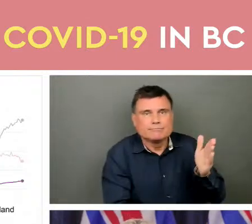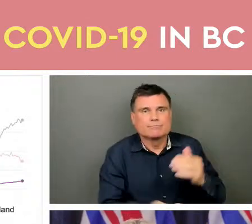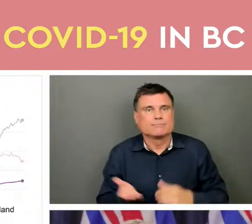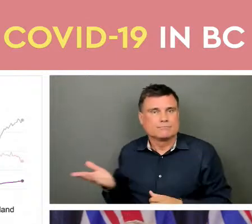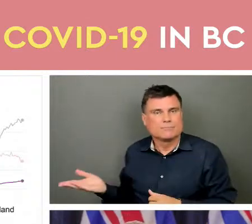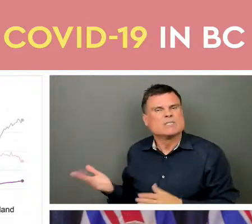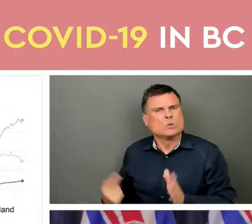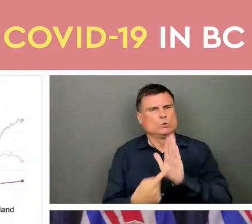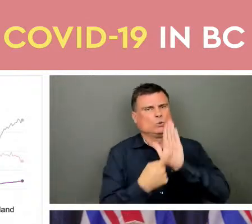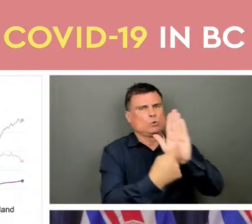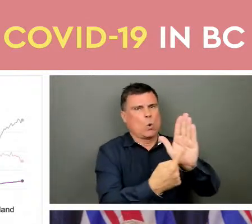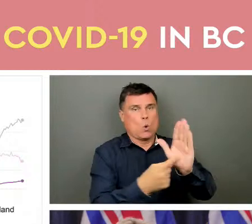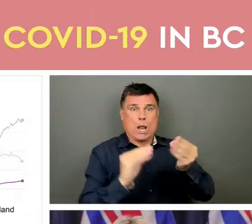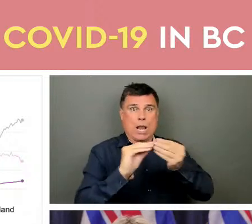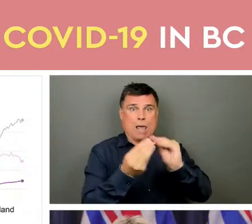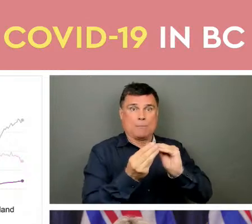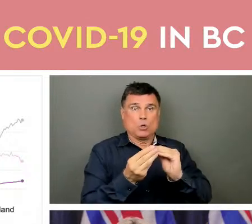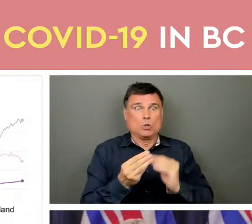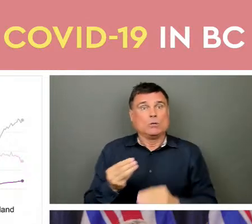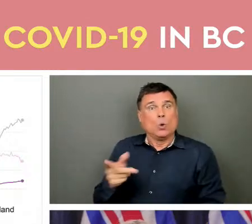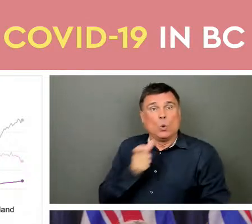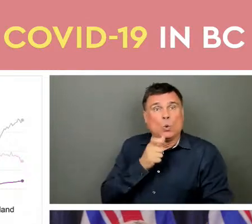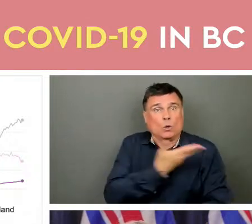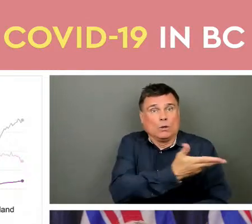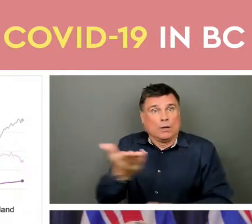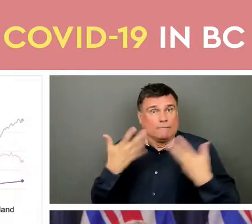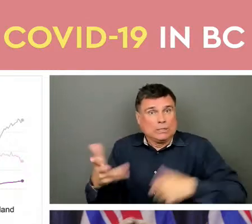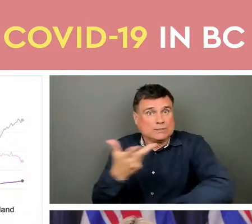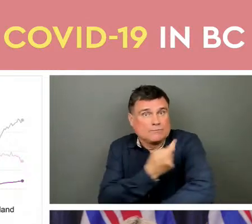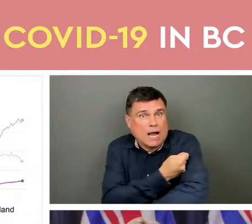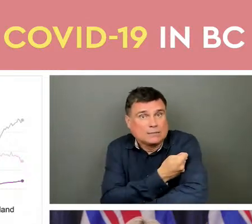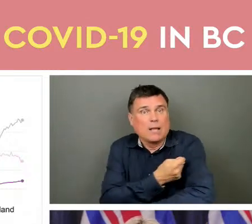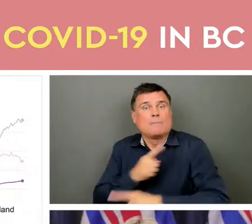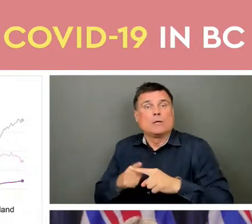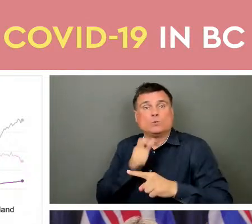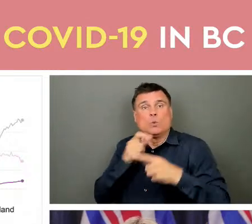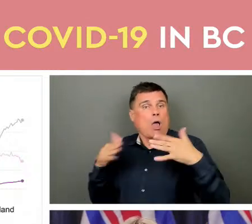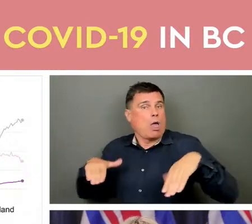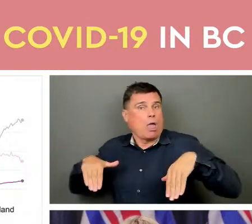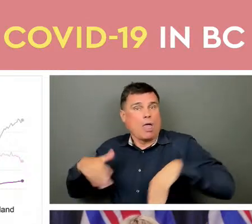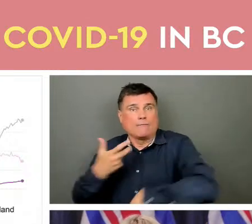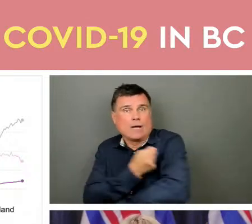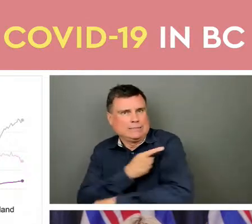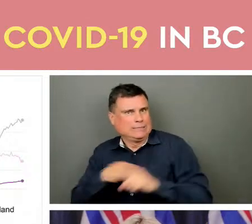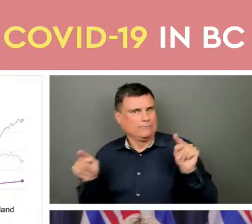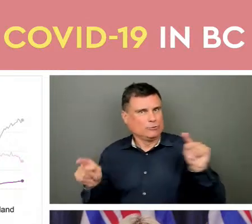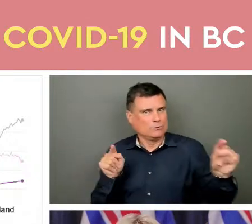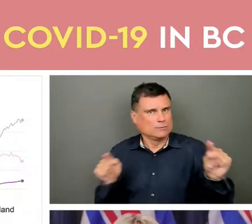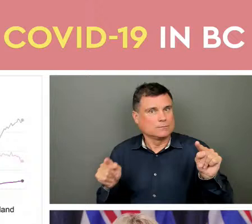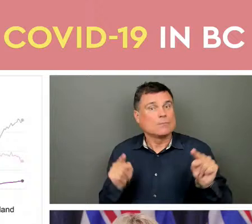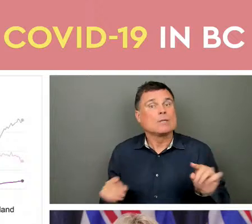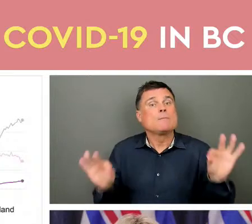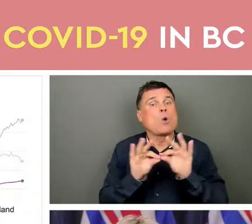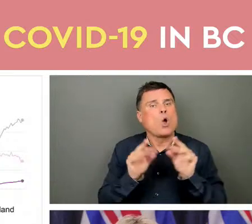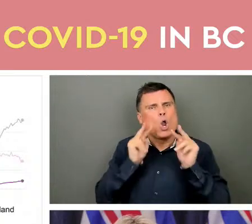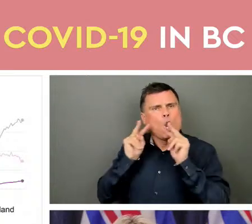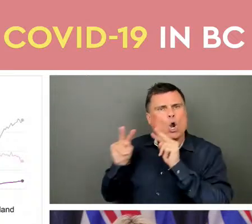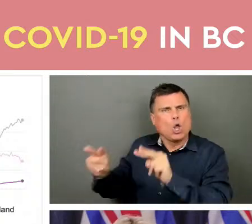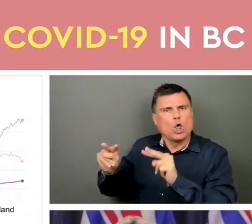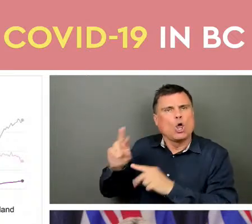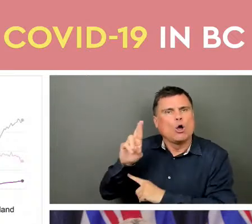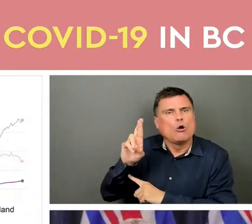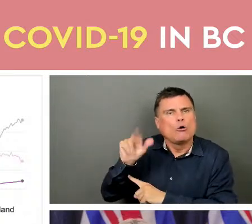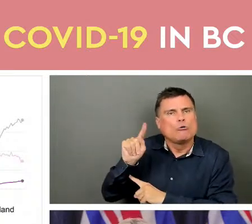different vaccinated and unvaccinated age groups. Really important is to look at rates. So what is the rate